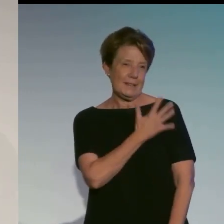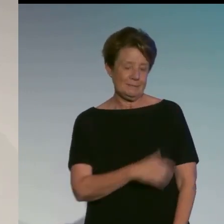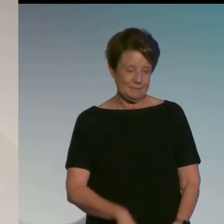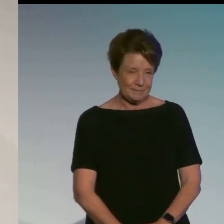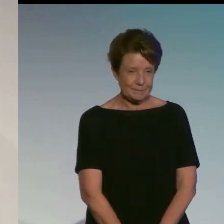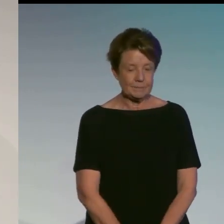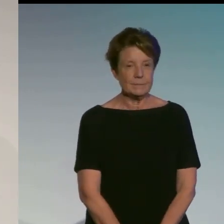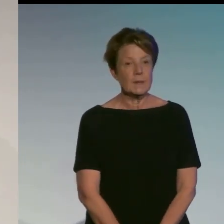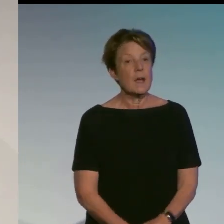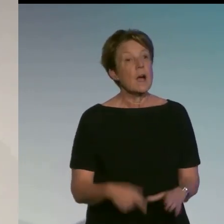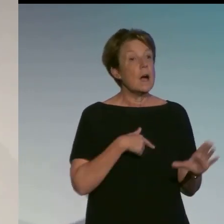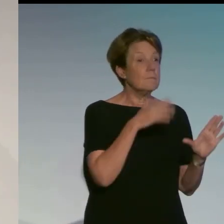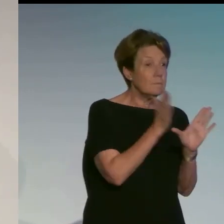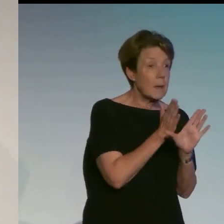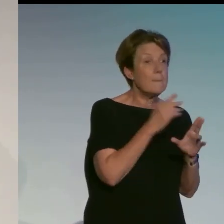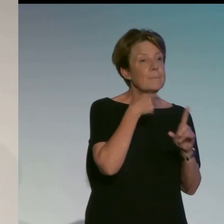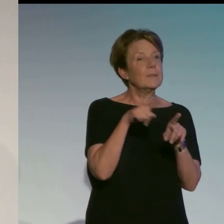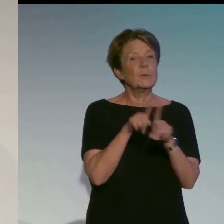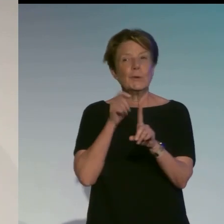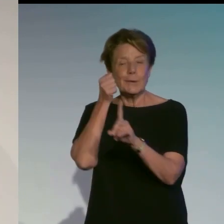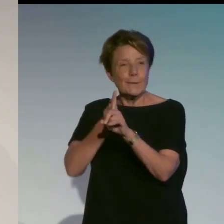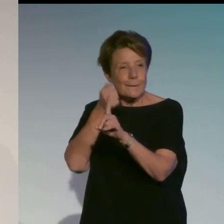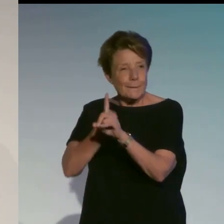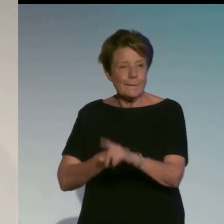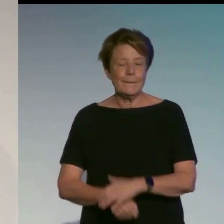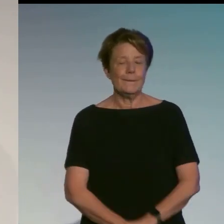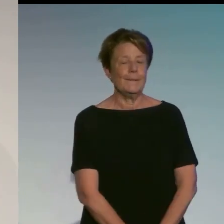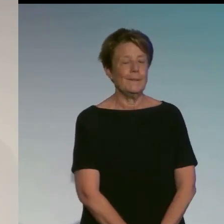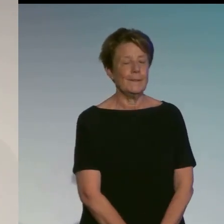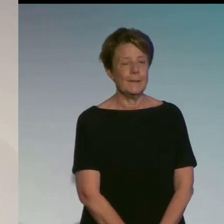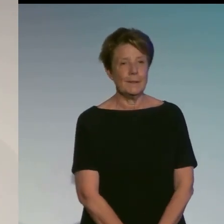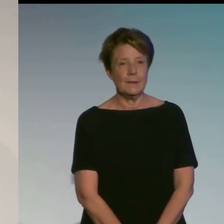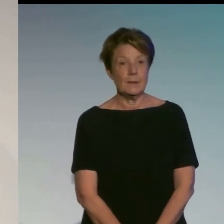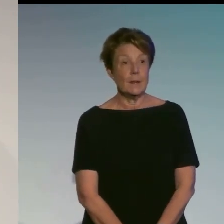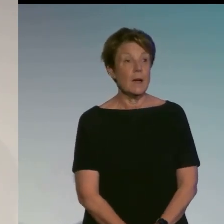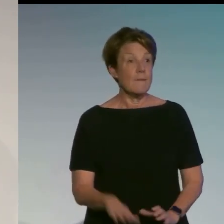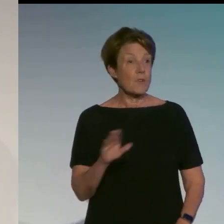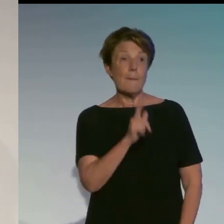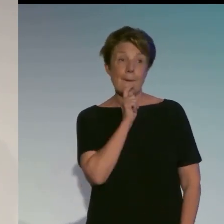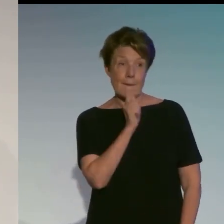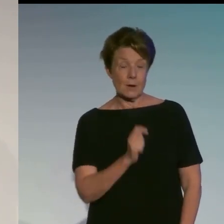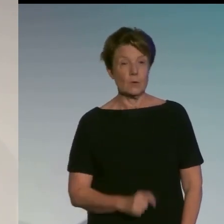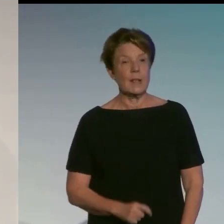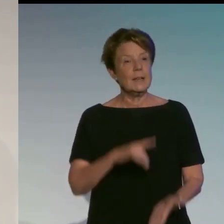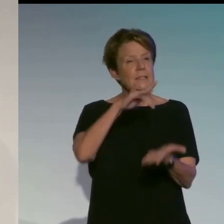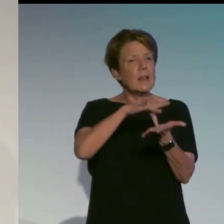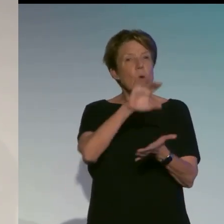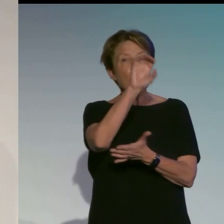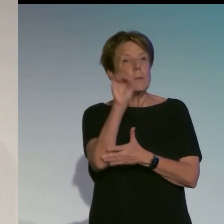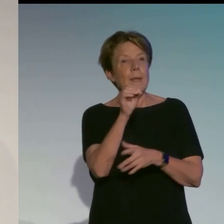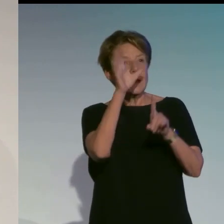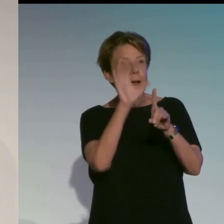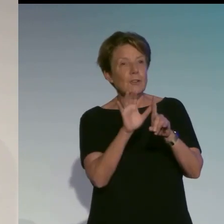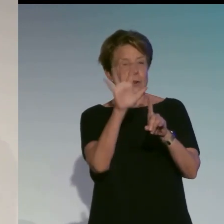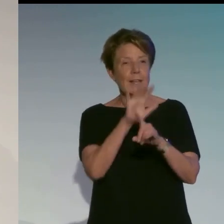heard, I'm a psychologist and also an activist, and I'm from Hungary, which is a Central European country, but